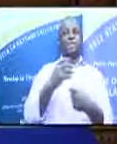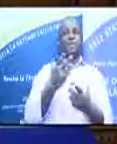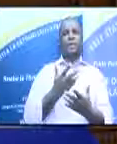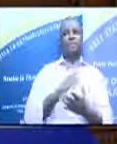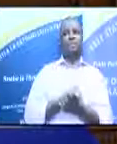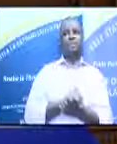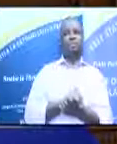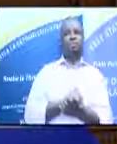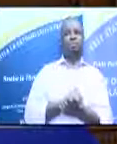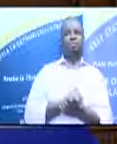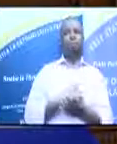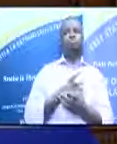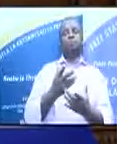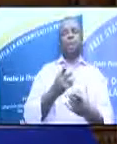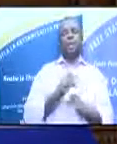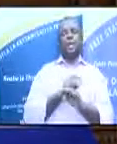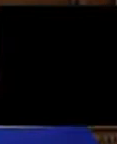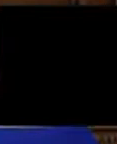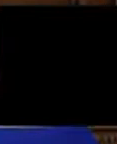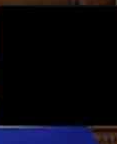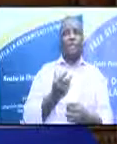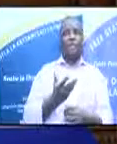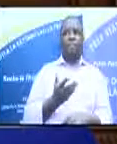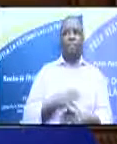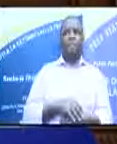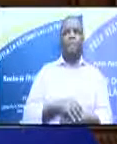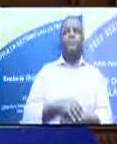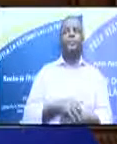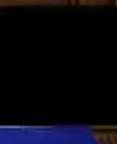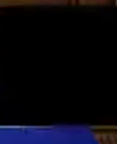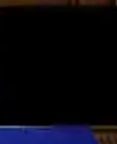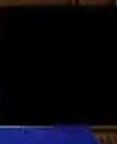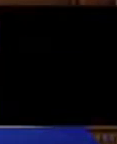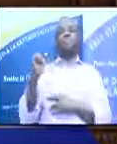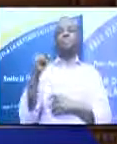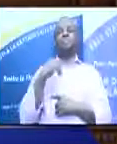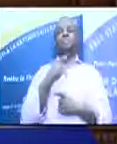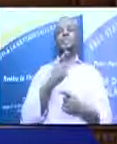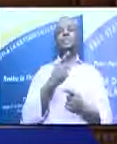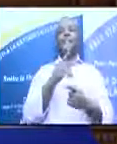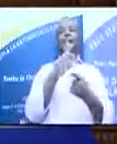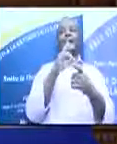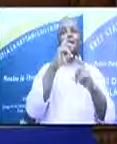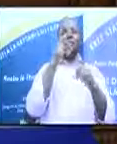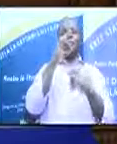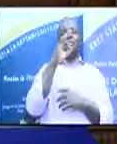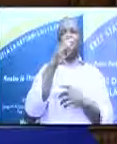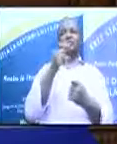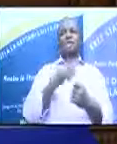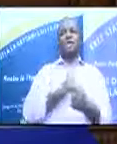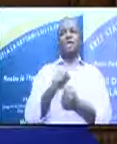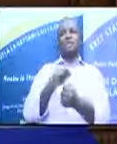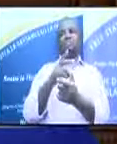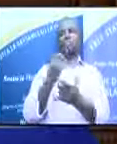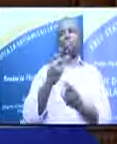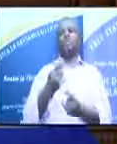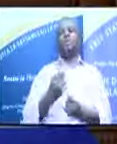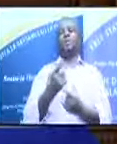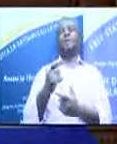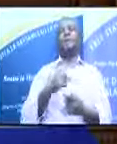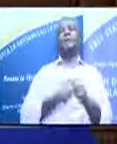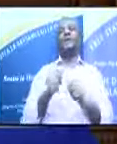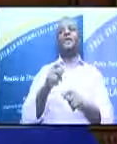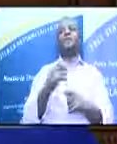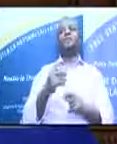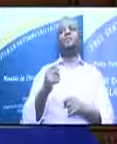in fact, let me say that the laundry is one of the critical support services in the provision of quality